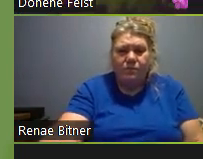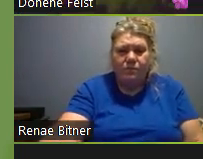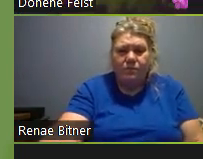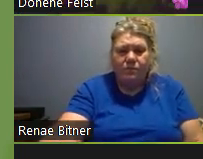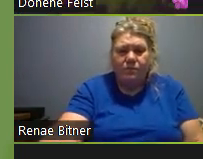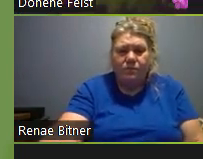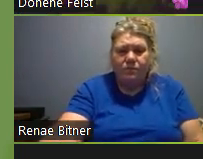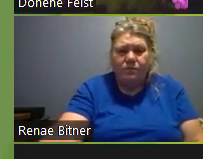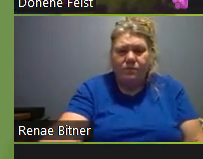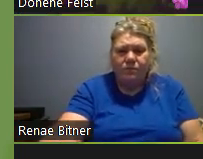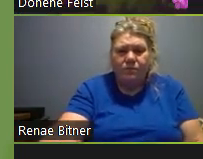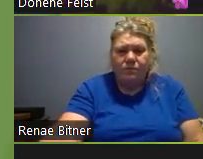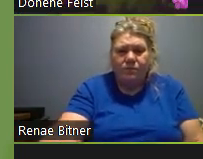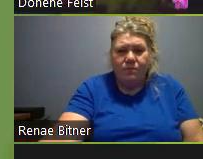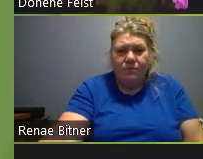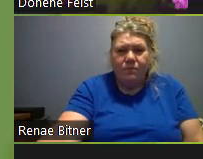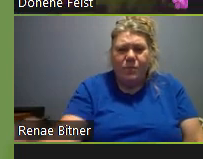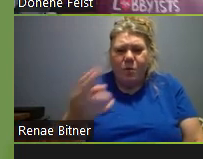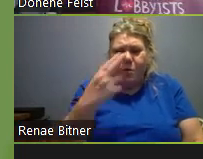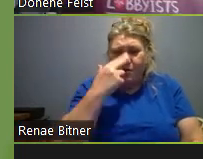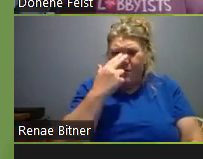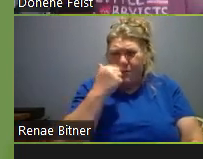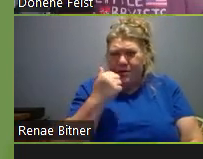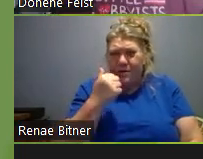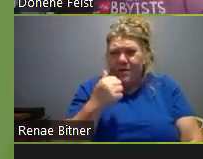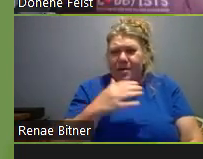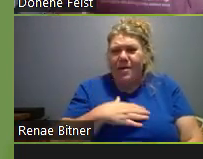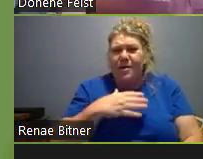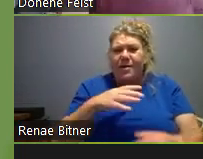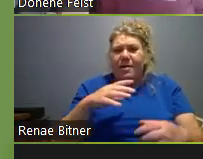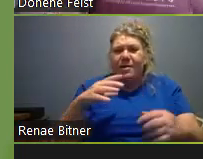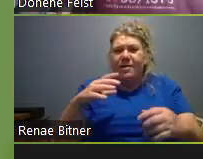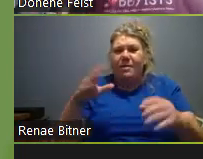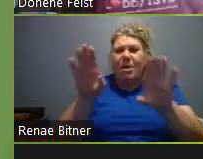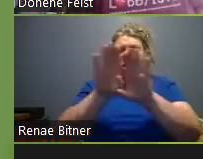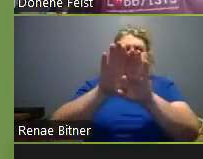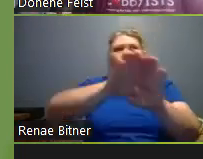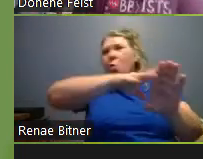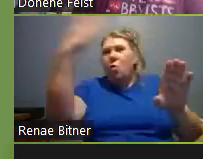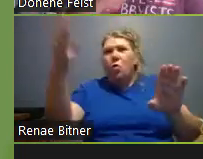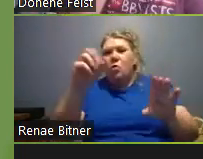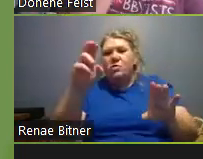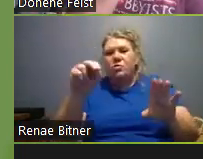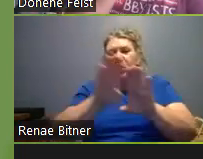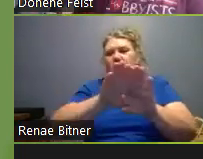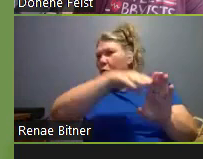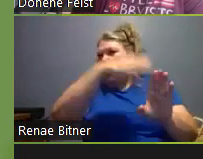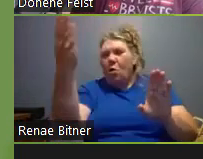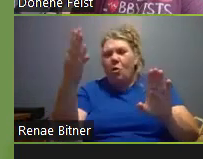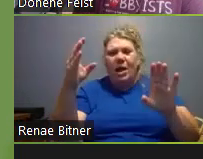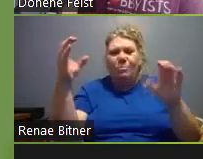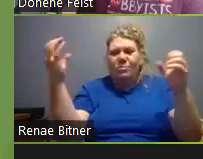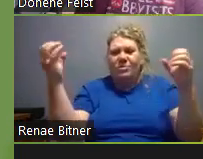Oh, funny. My my screen door flew open. I was afraid it was going to